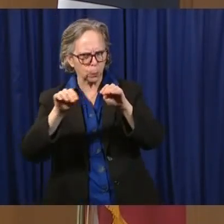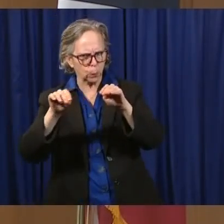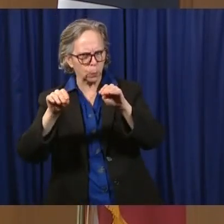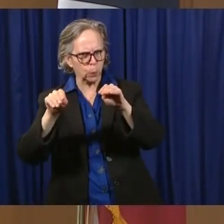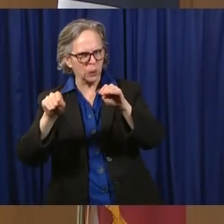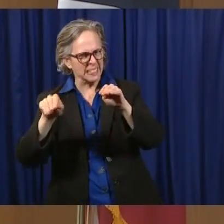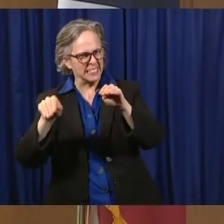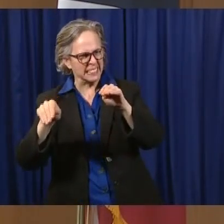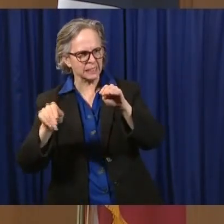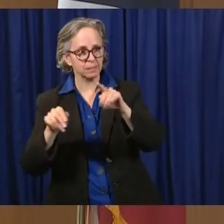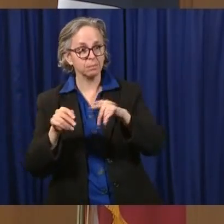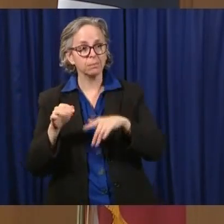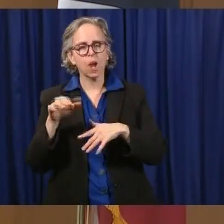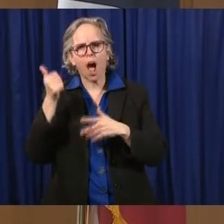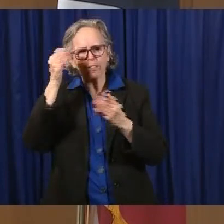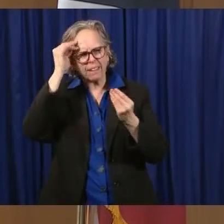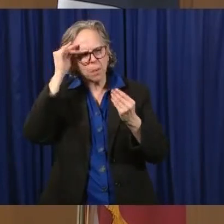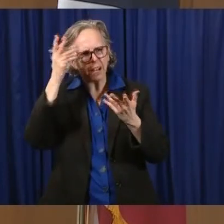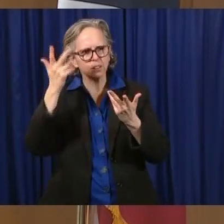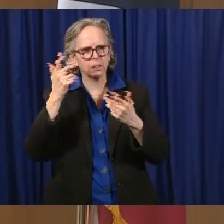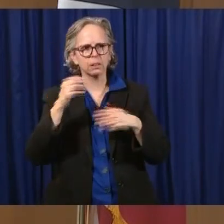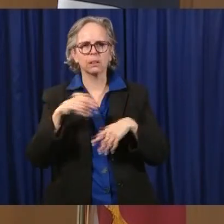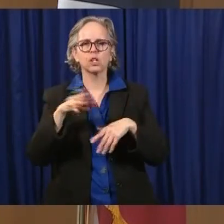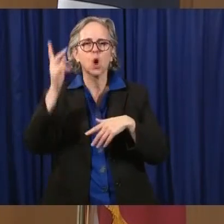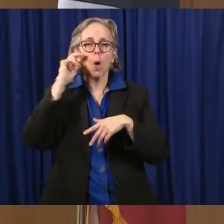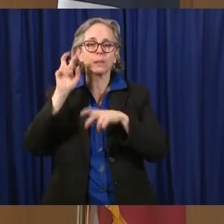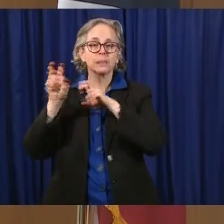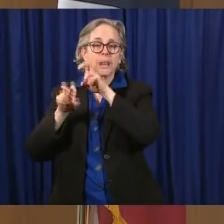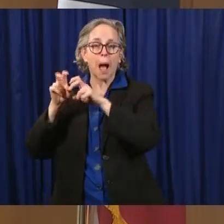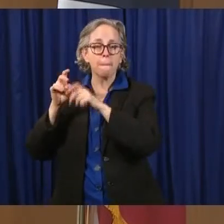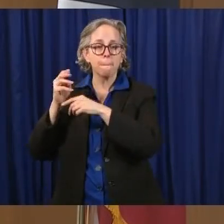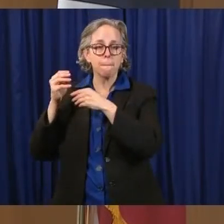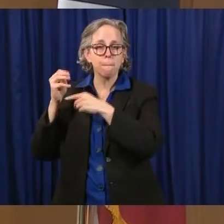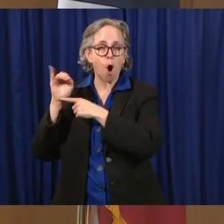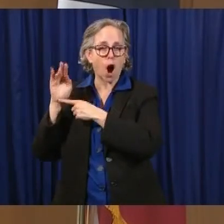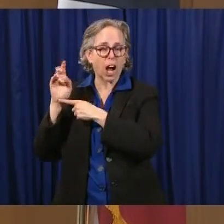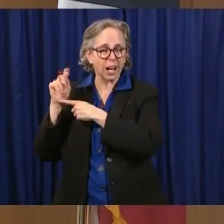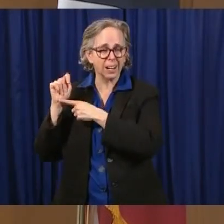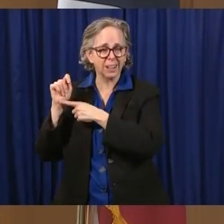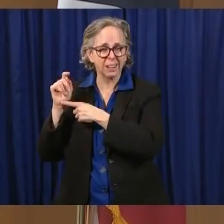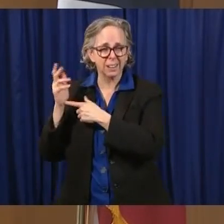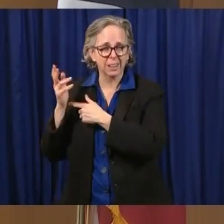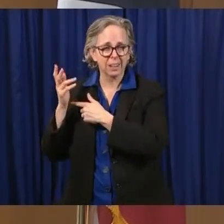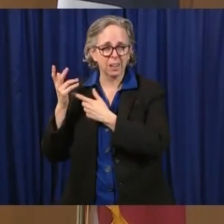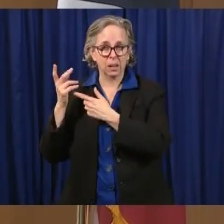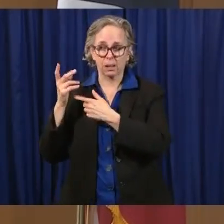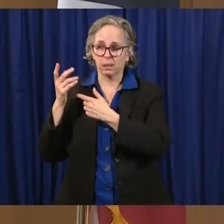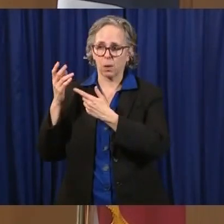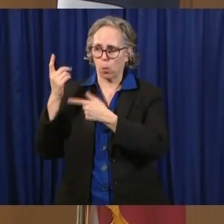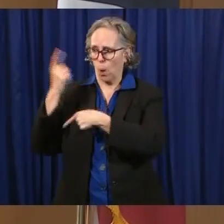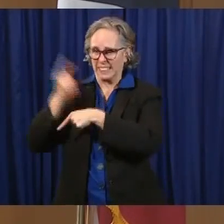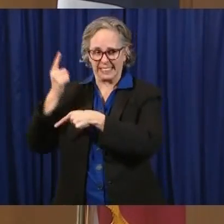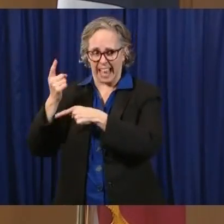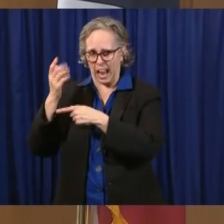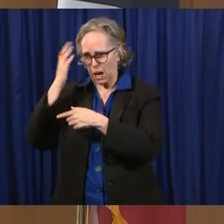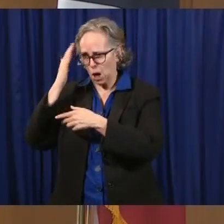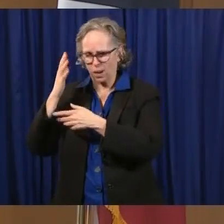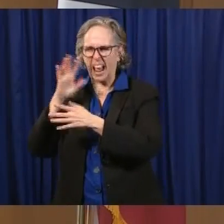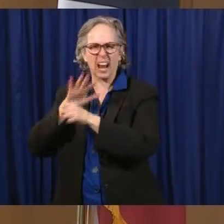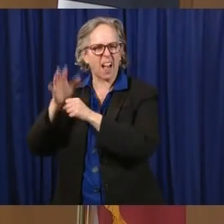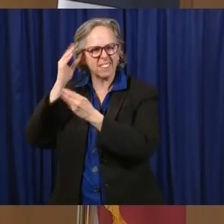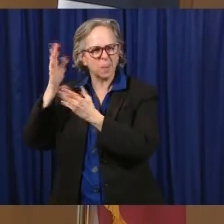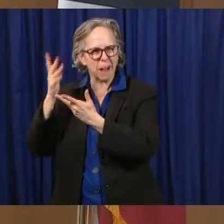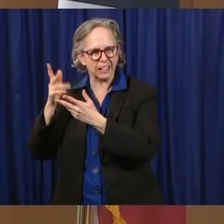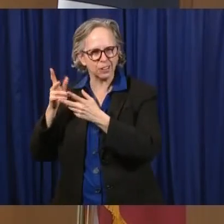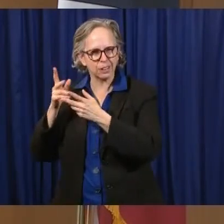like looking at the stock market or anything else. Don't look at one day. What you want to look at is a 5-day average or 7-day average and just kind